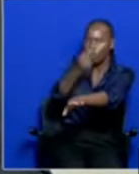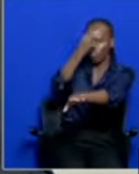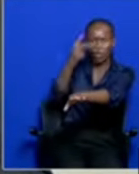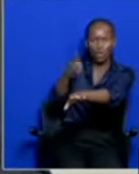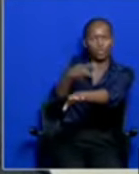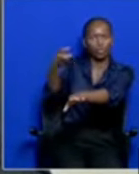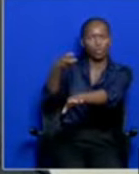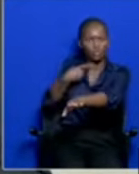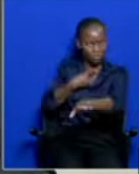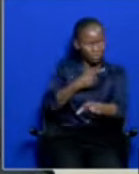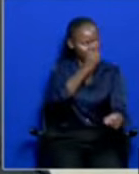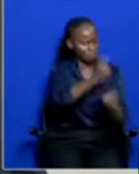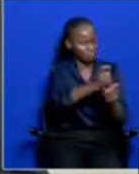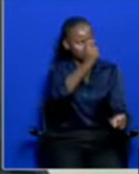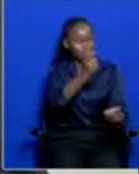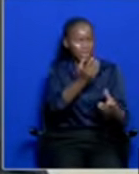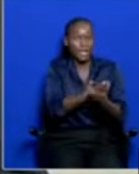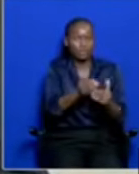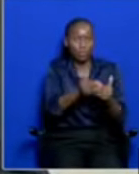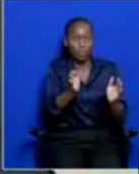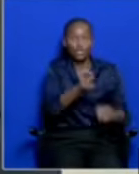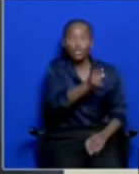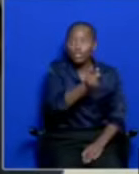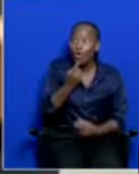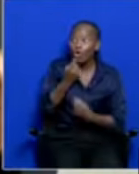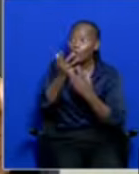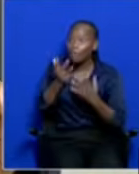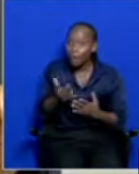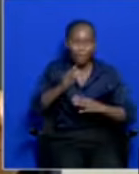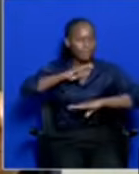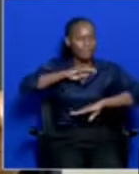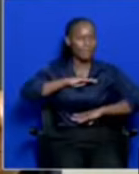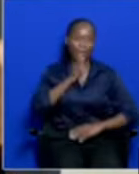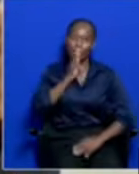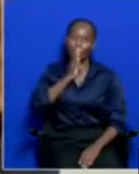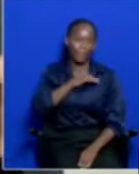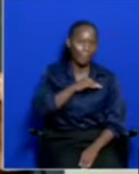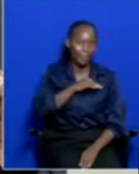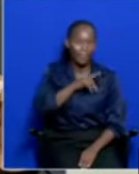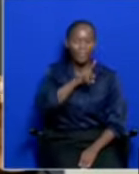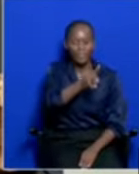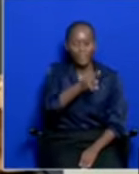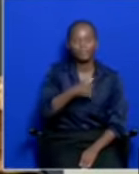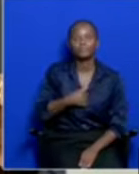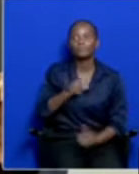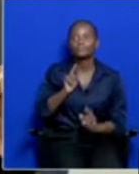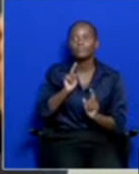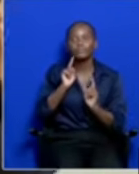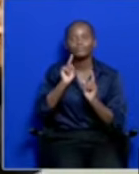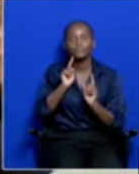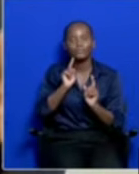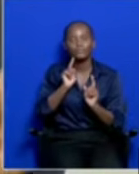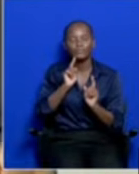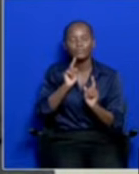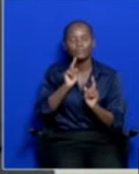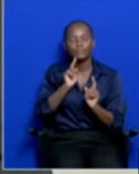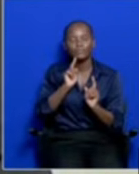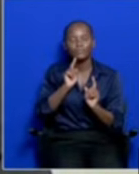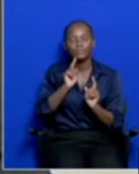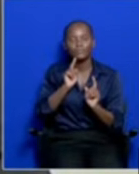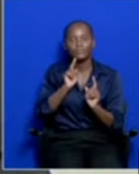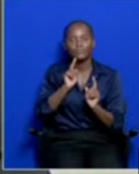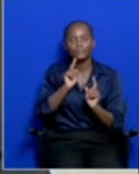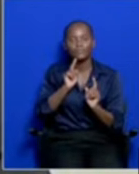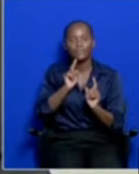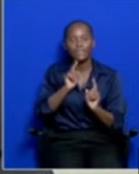he wanted his issue to be registered. He went to EMPD. So EMPD took down